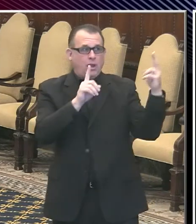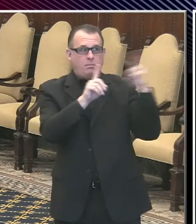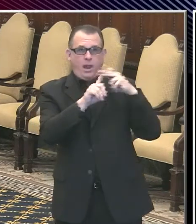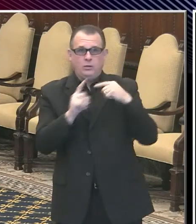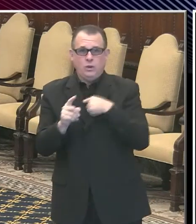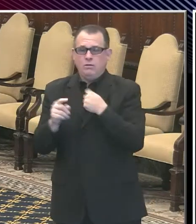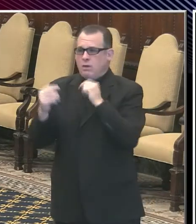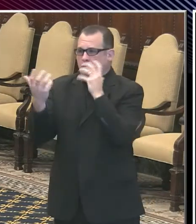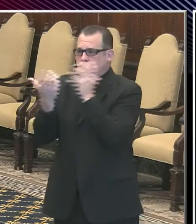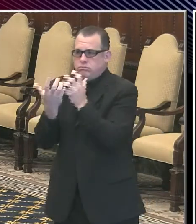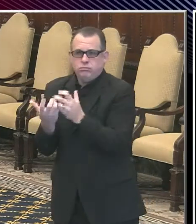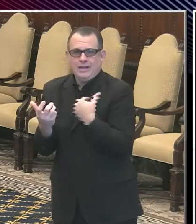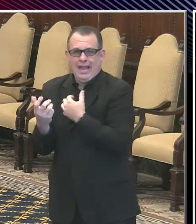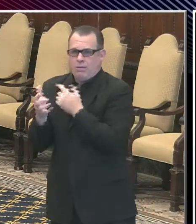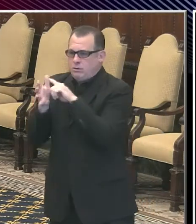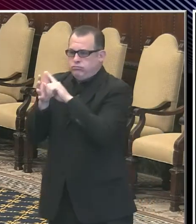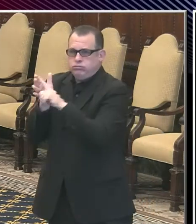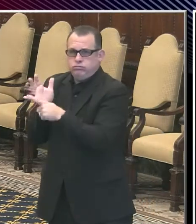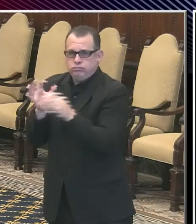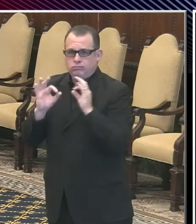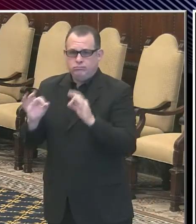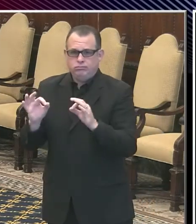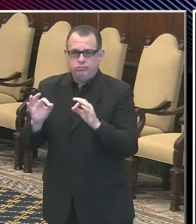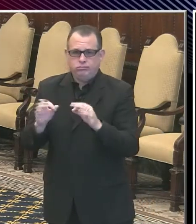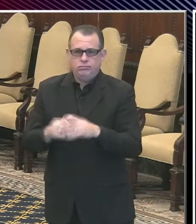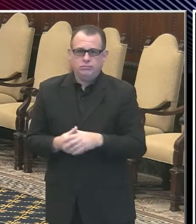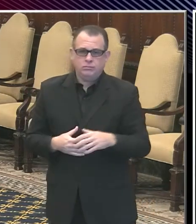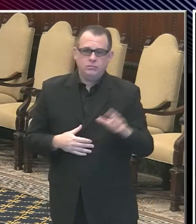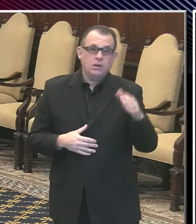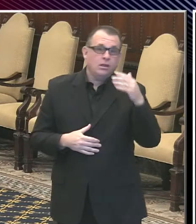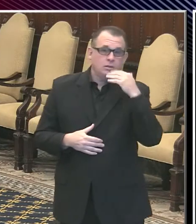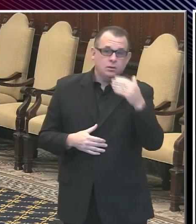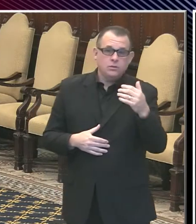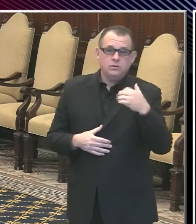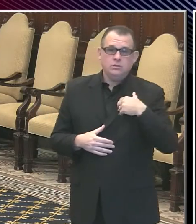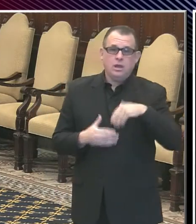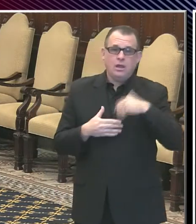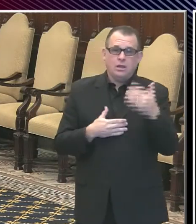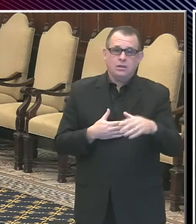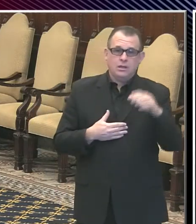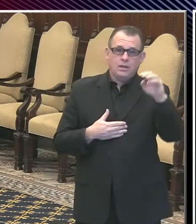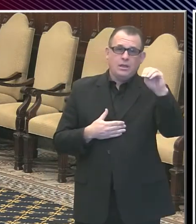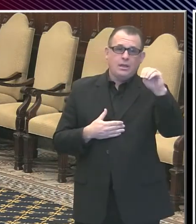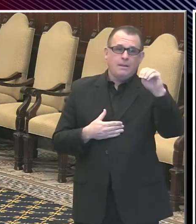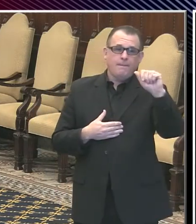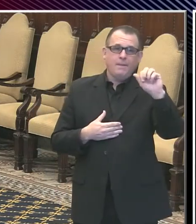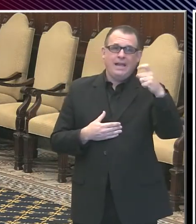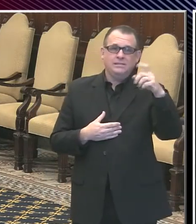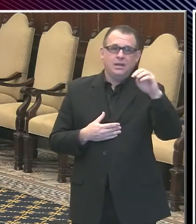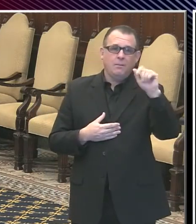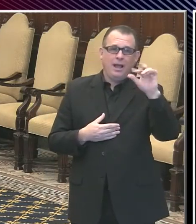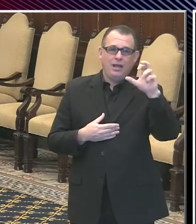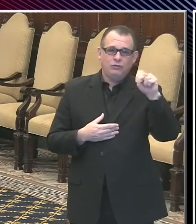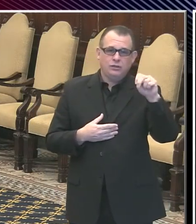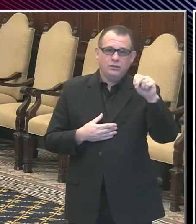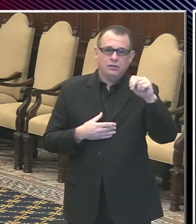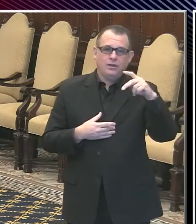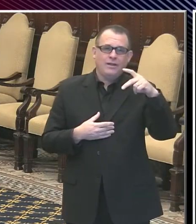Thank you. Thank you, Natasha. Next up is Max Marin of Billy Penn. Hi, everybody. Thank